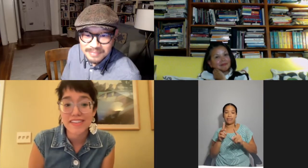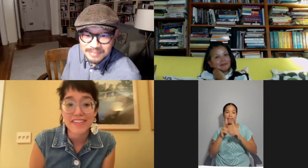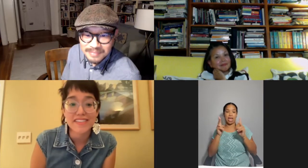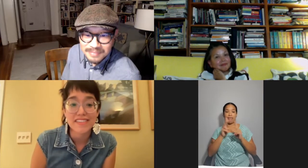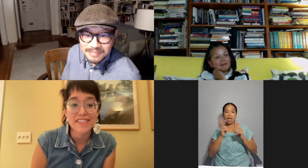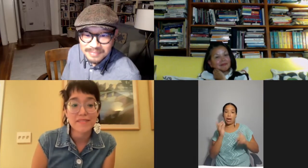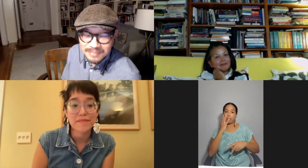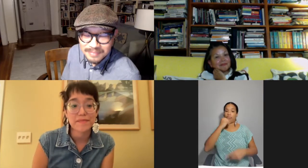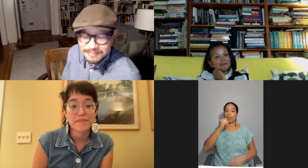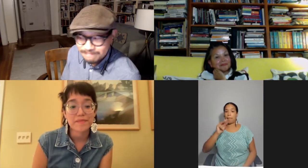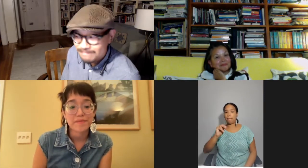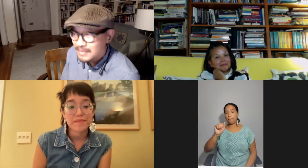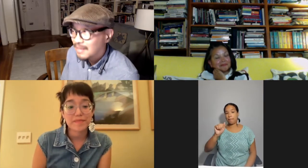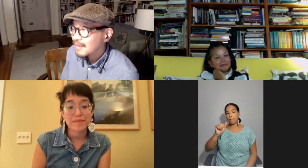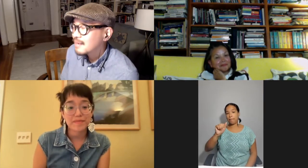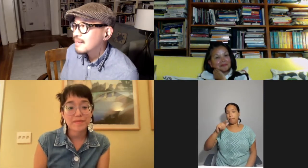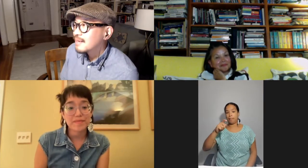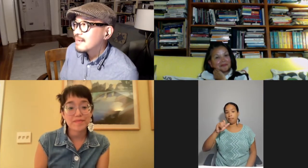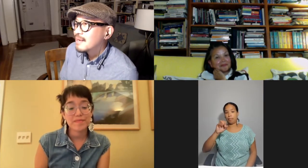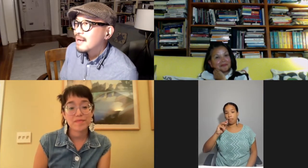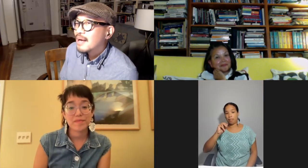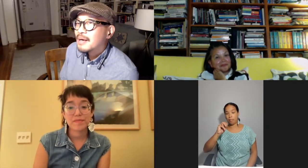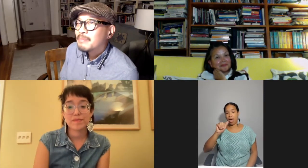and scenes?